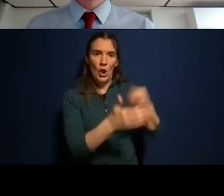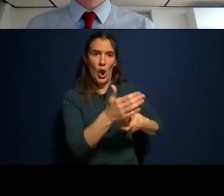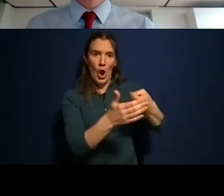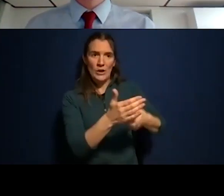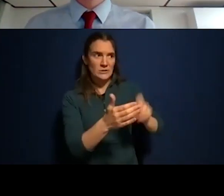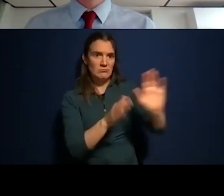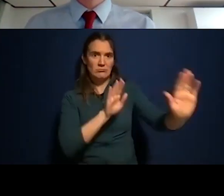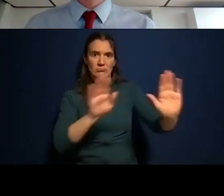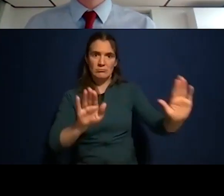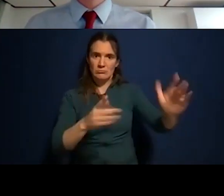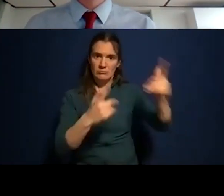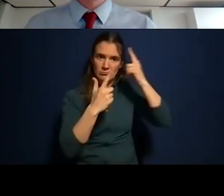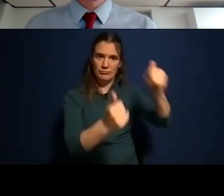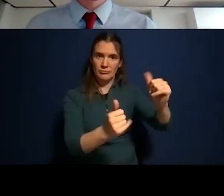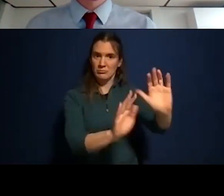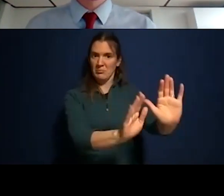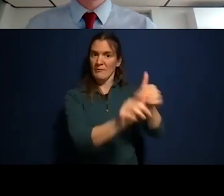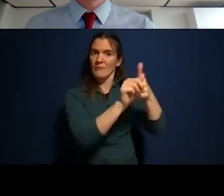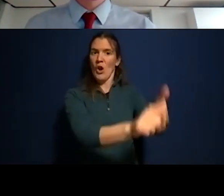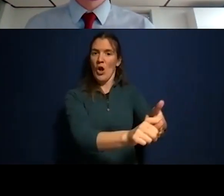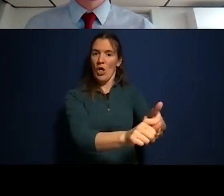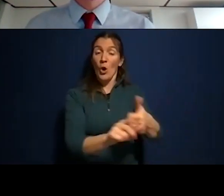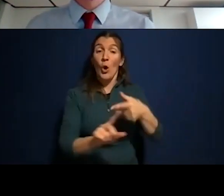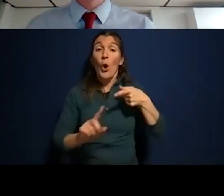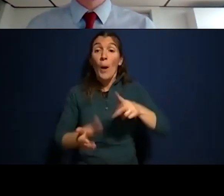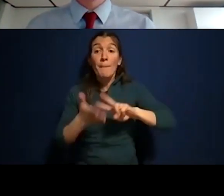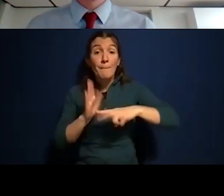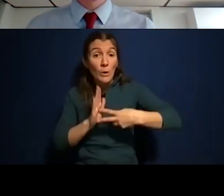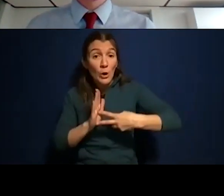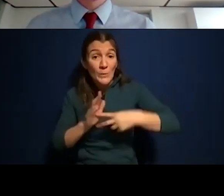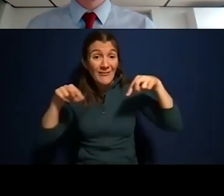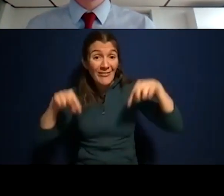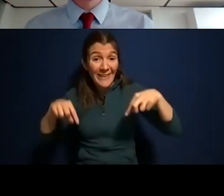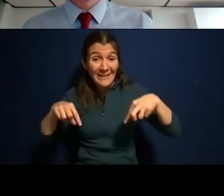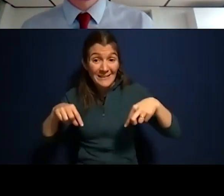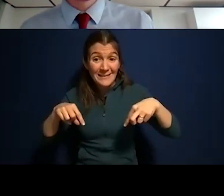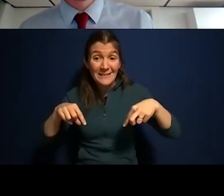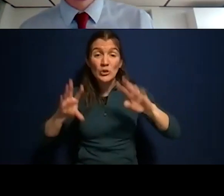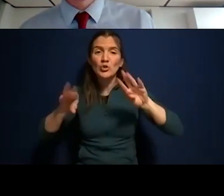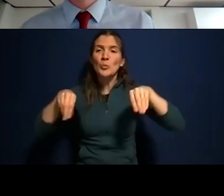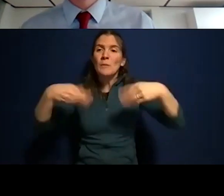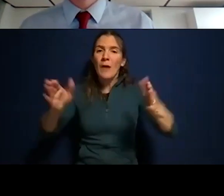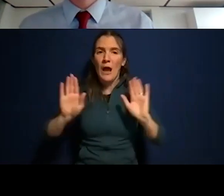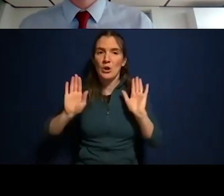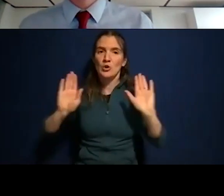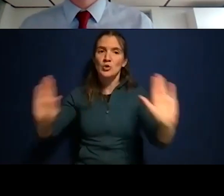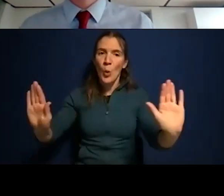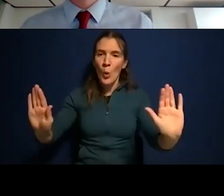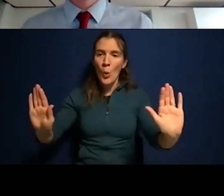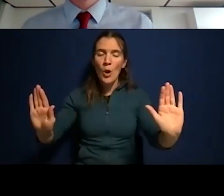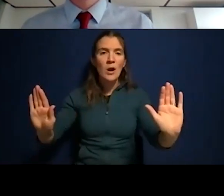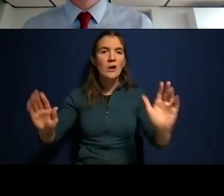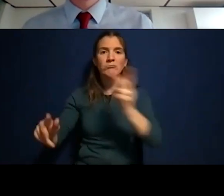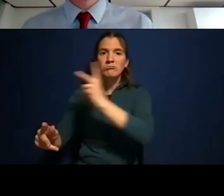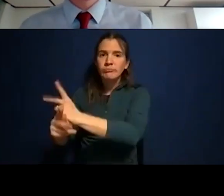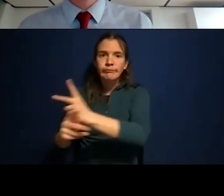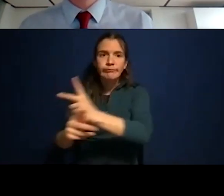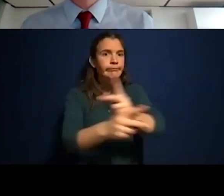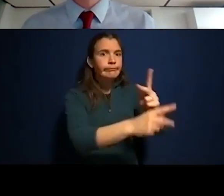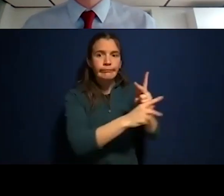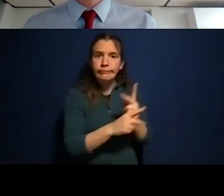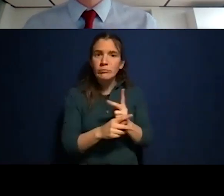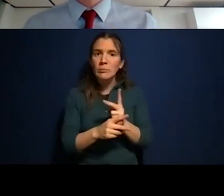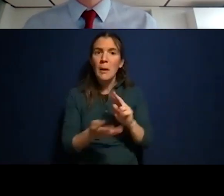cost what it costs. The purpose of this is to provide for, you know, a member of this board